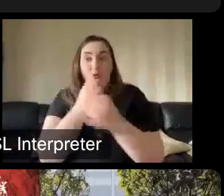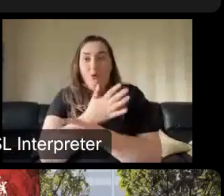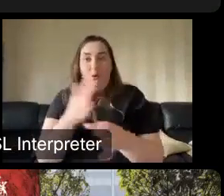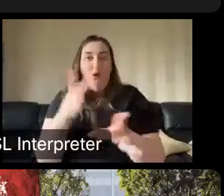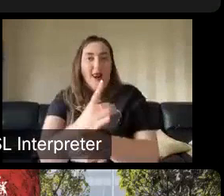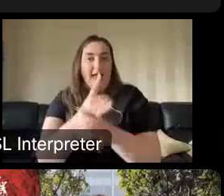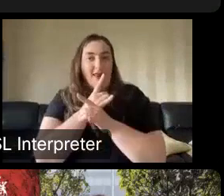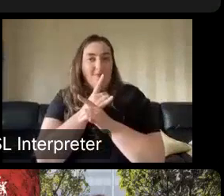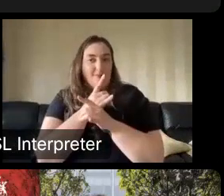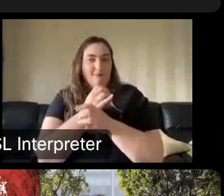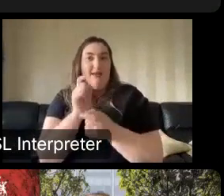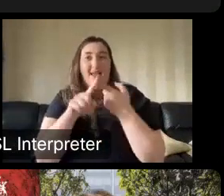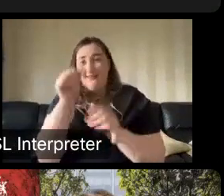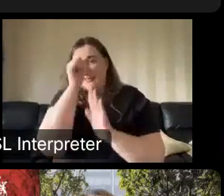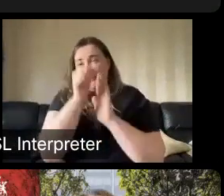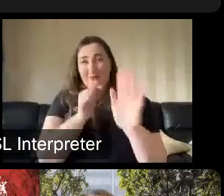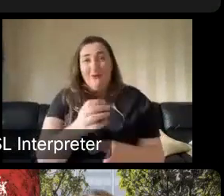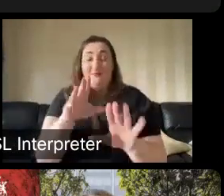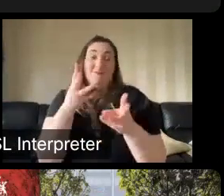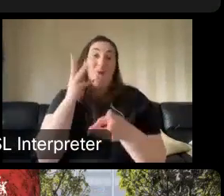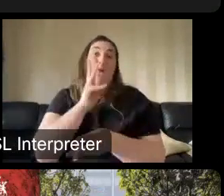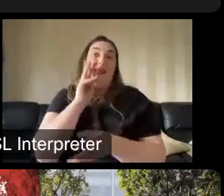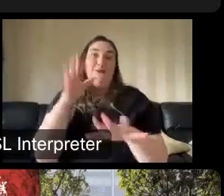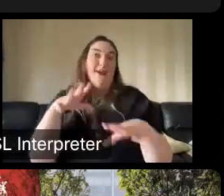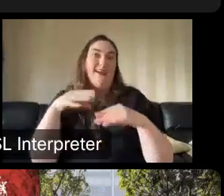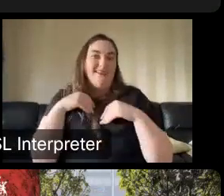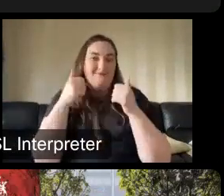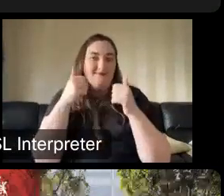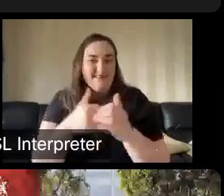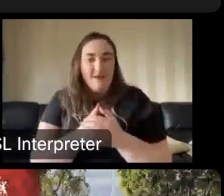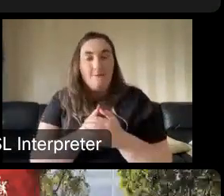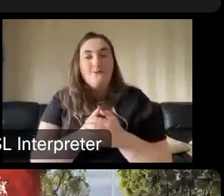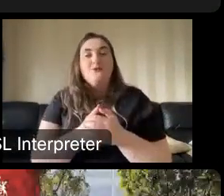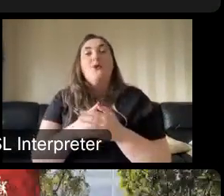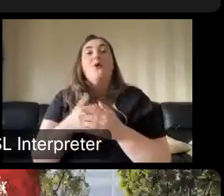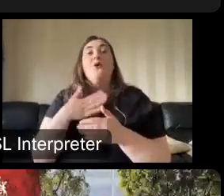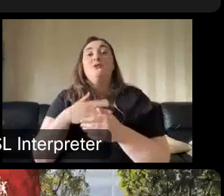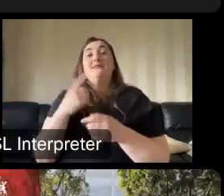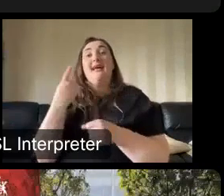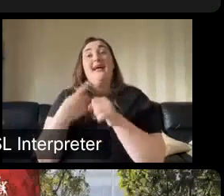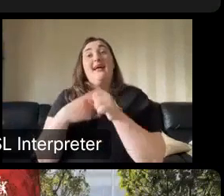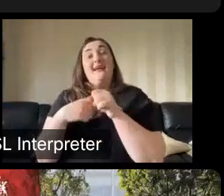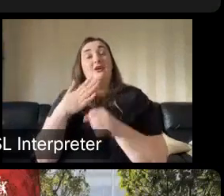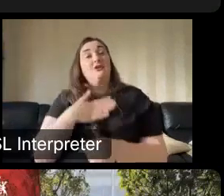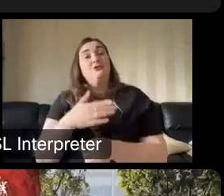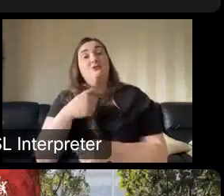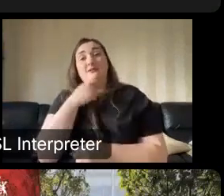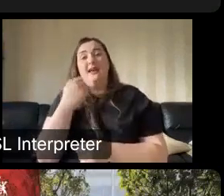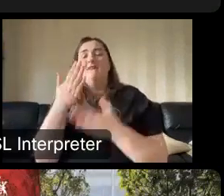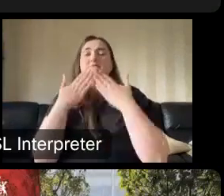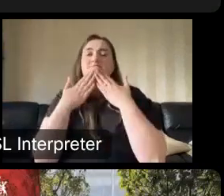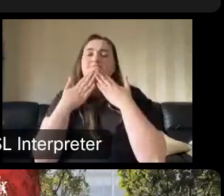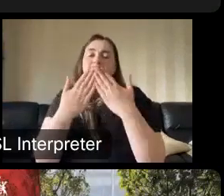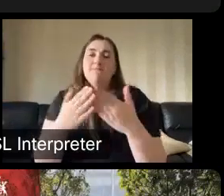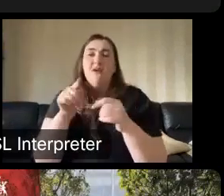received and experienced, definitely. So Eva, just once again, just to thank you sincerely. You've been such